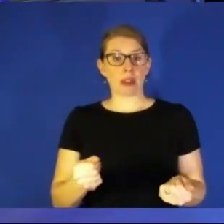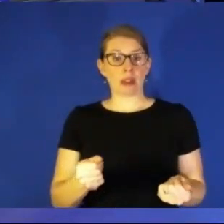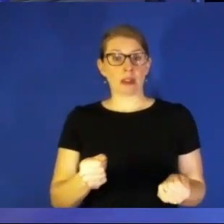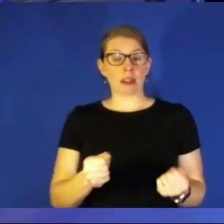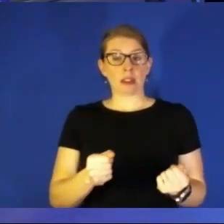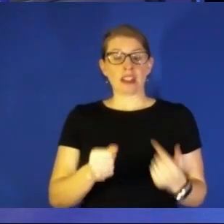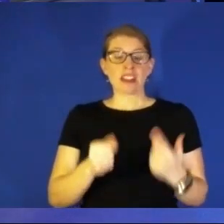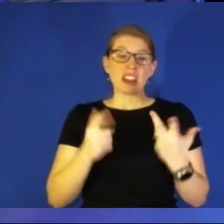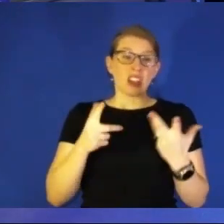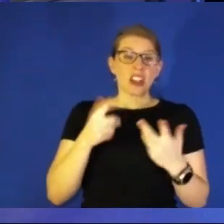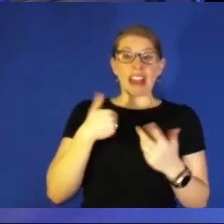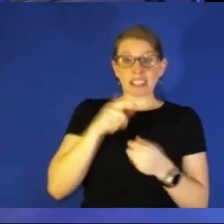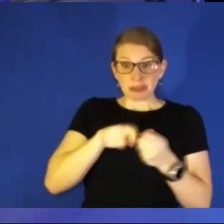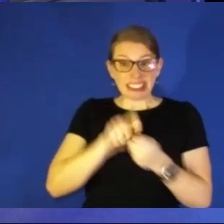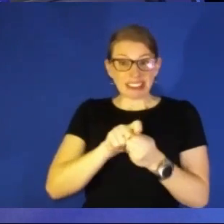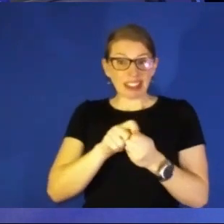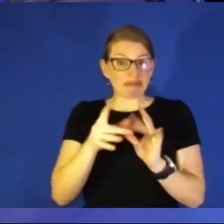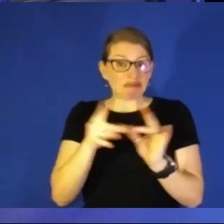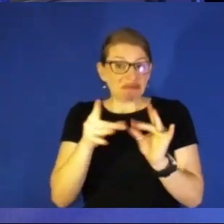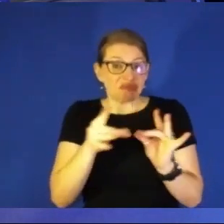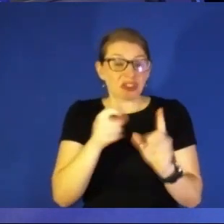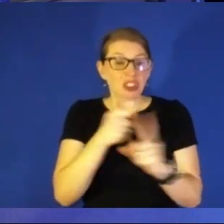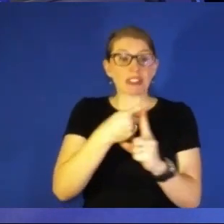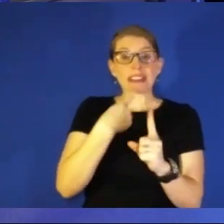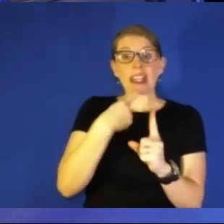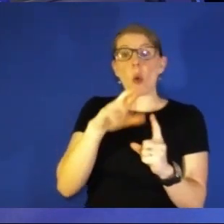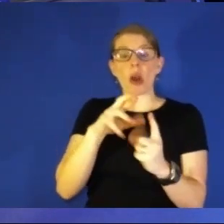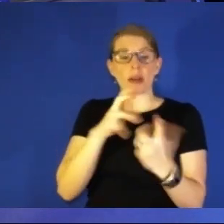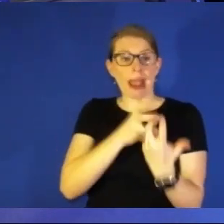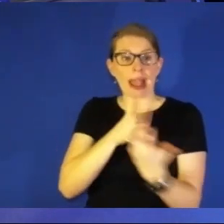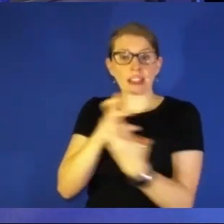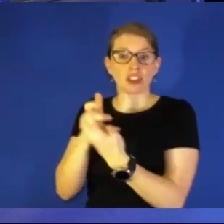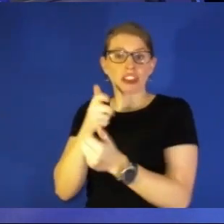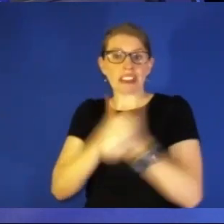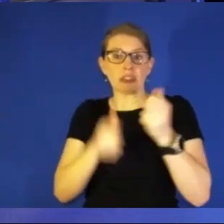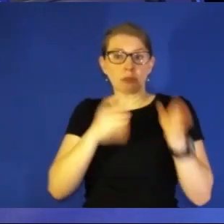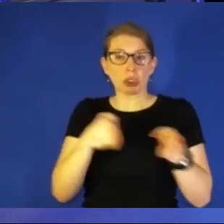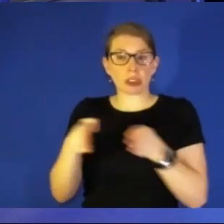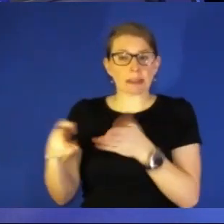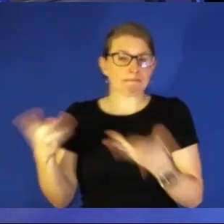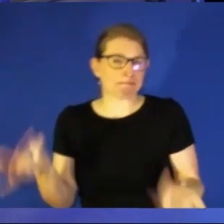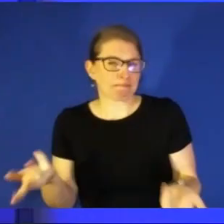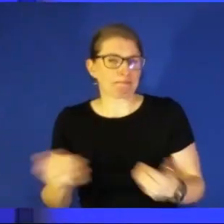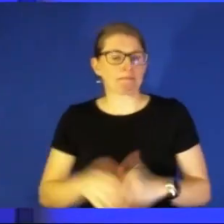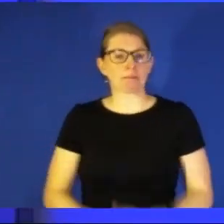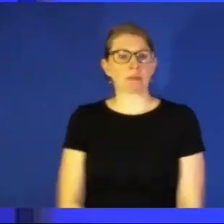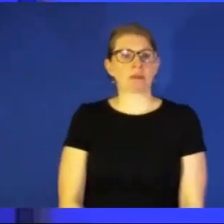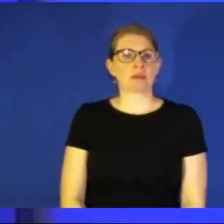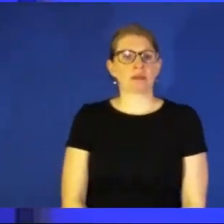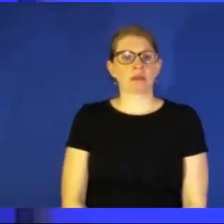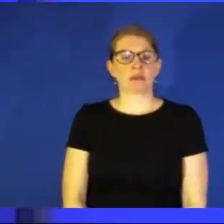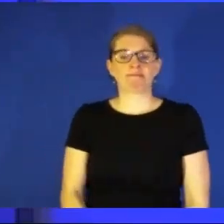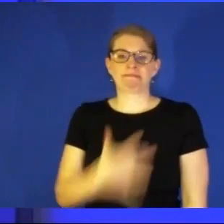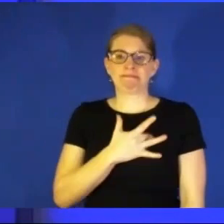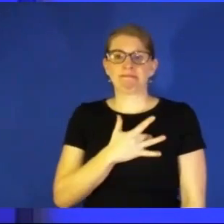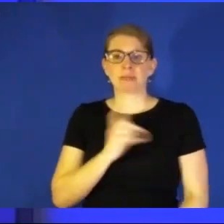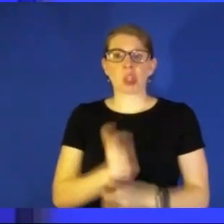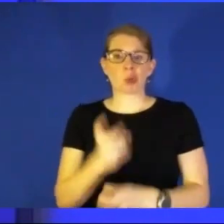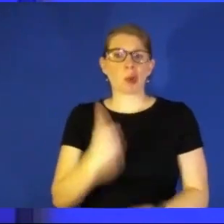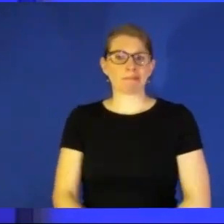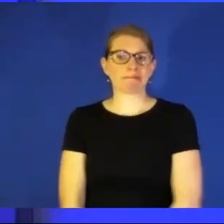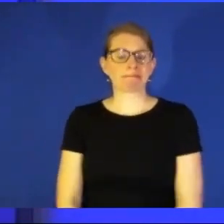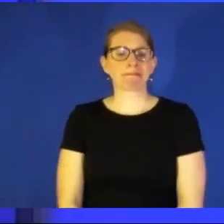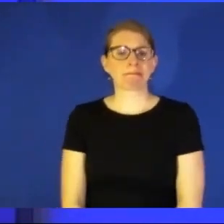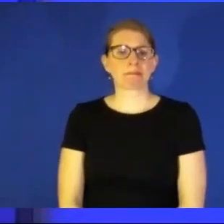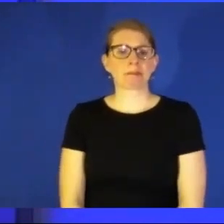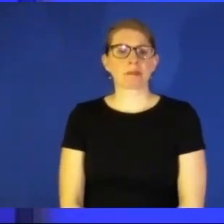person what you know that would be comforting to them? It's a hard one. It's a hard one. I have to think about